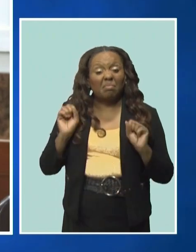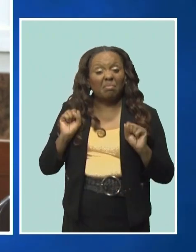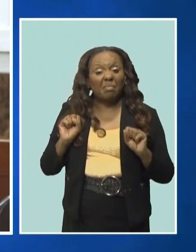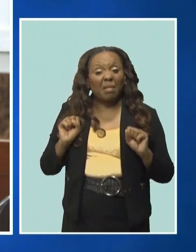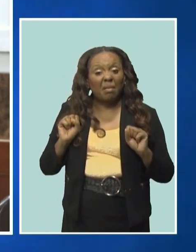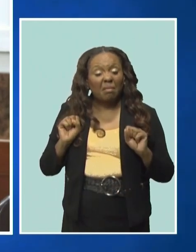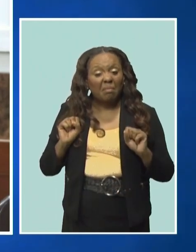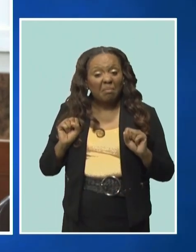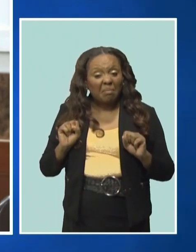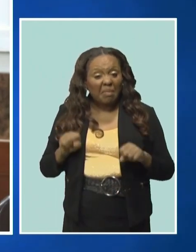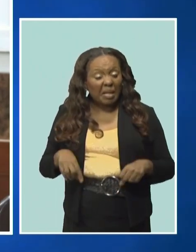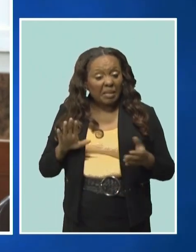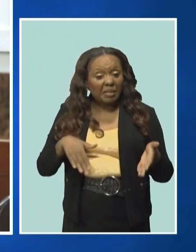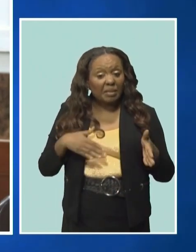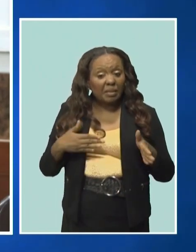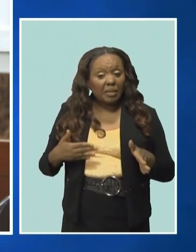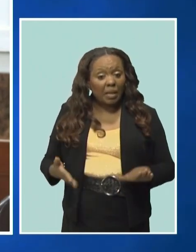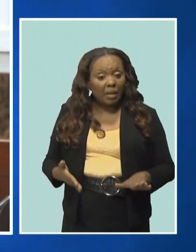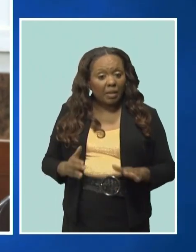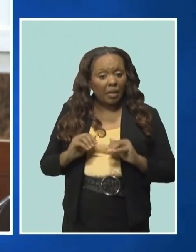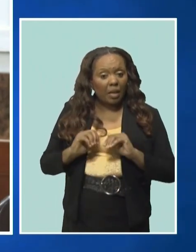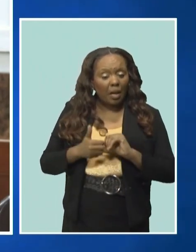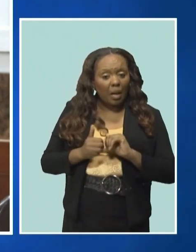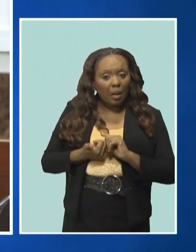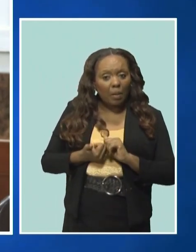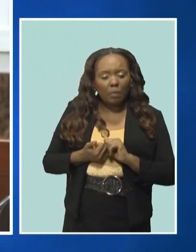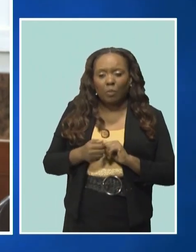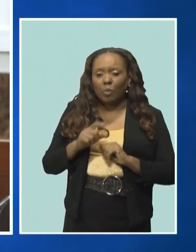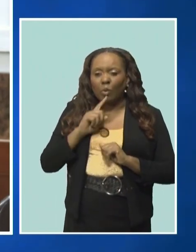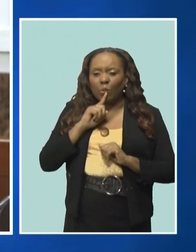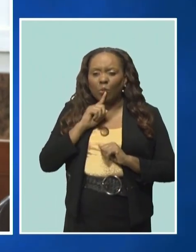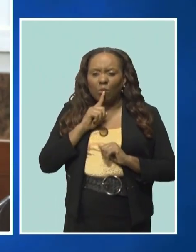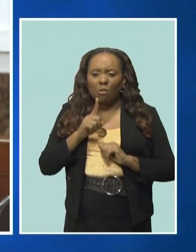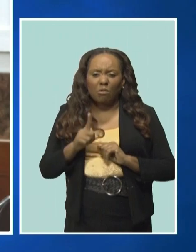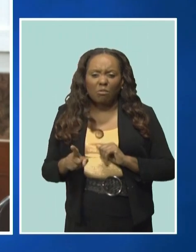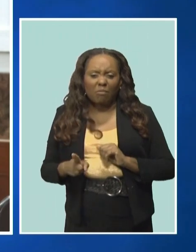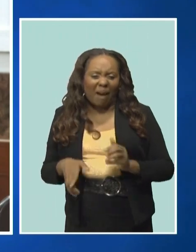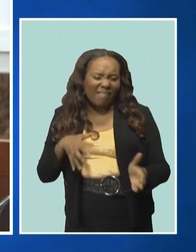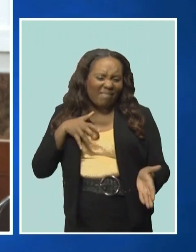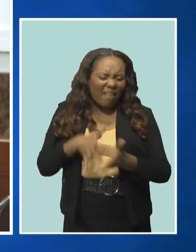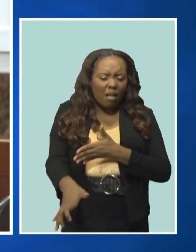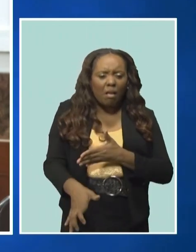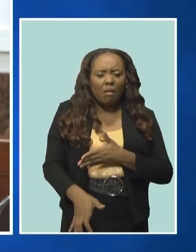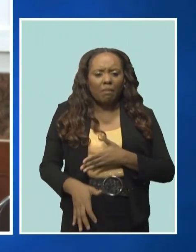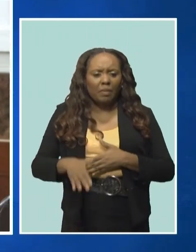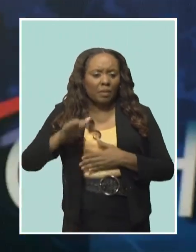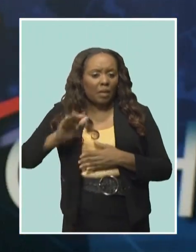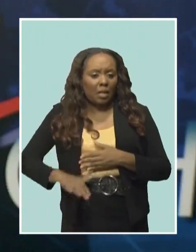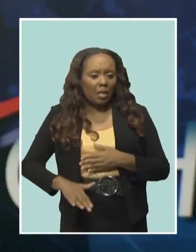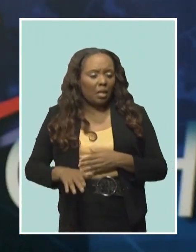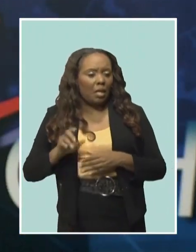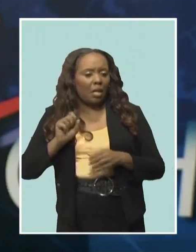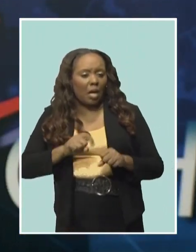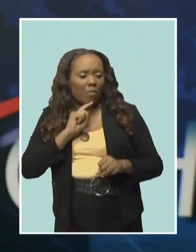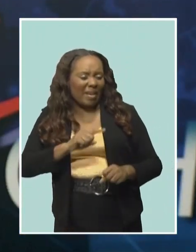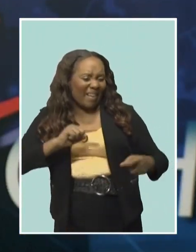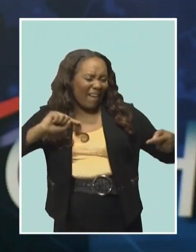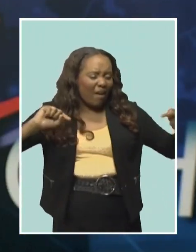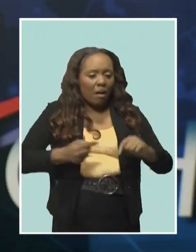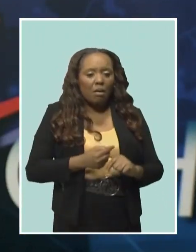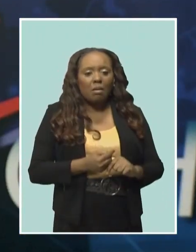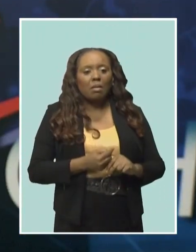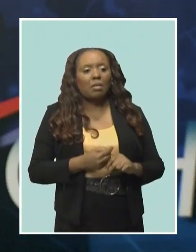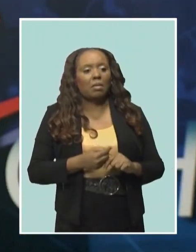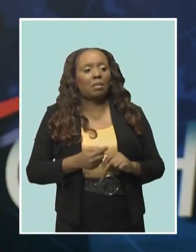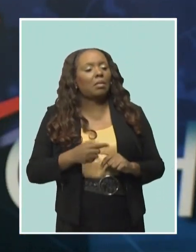die at the hands of an aggressive child. Opposition Senator